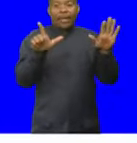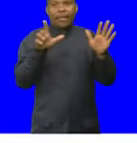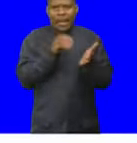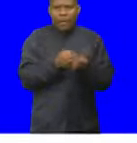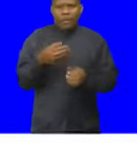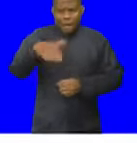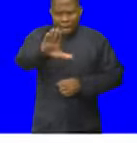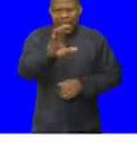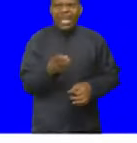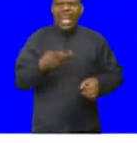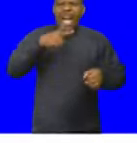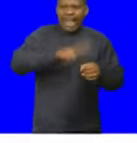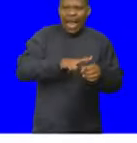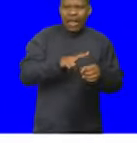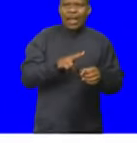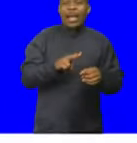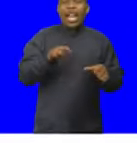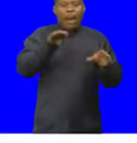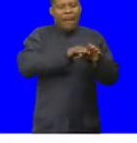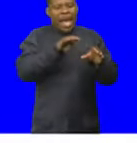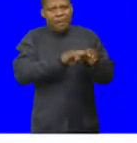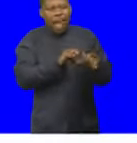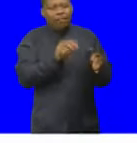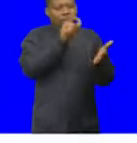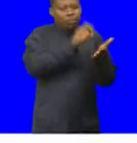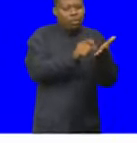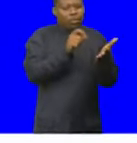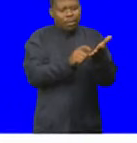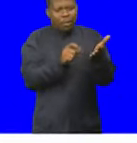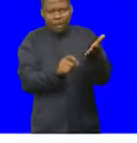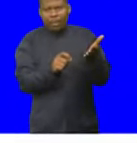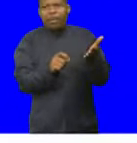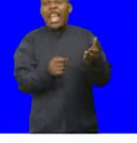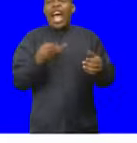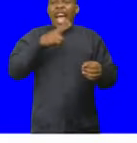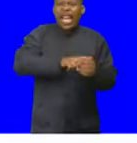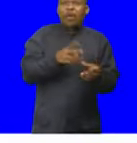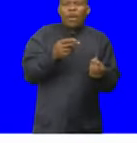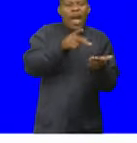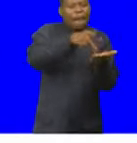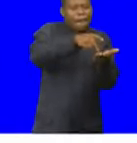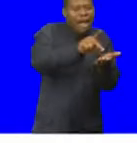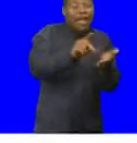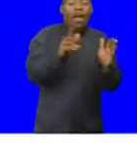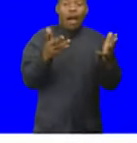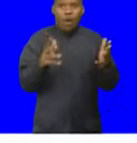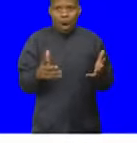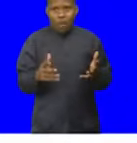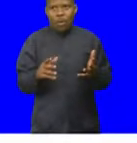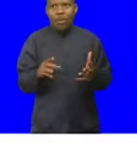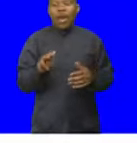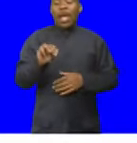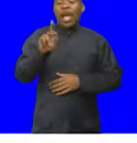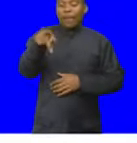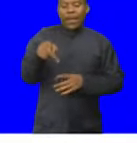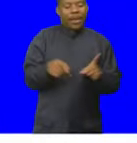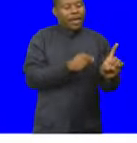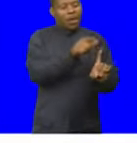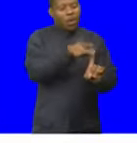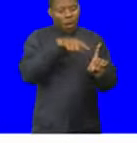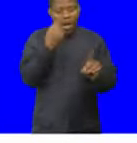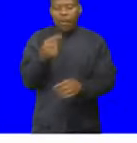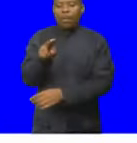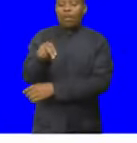nelist yemalunga mangapi wona lamalunga alenhlangano netimali latibhadela. Ilunga lephalamende Thandi Nxumalo lithi bantu labasha